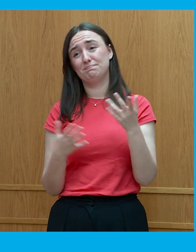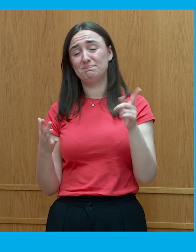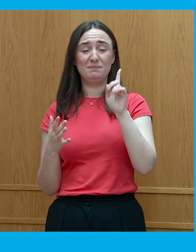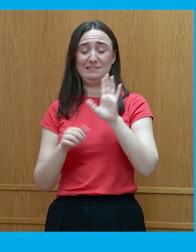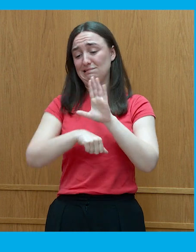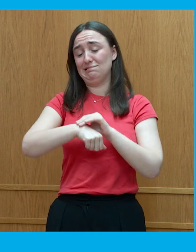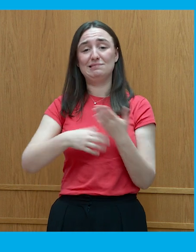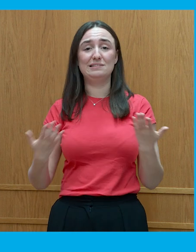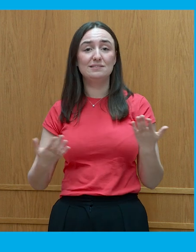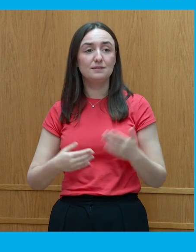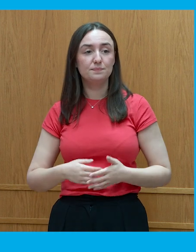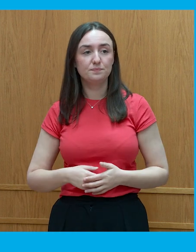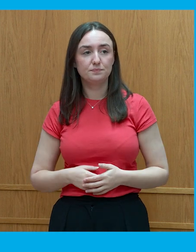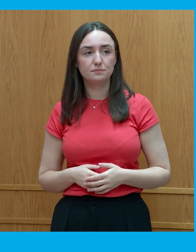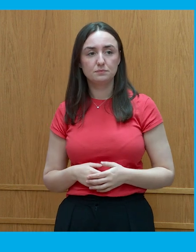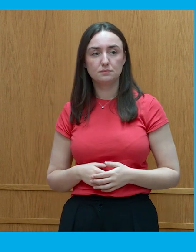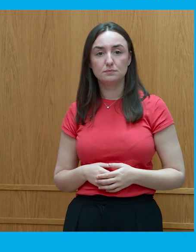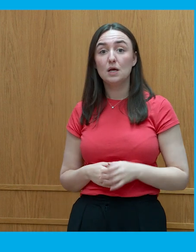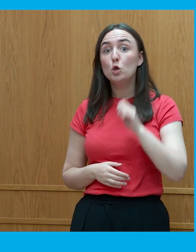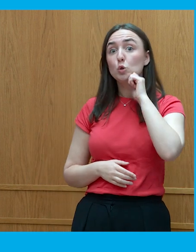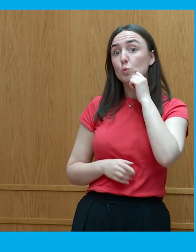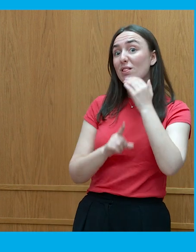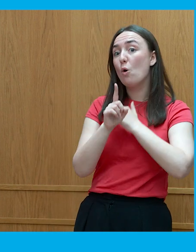But Jason, do you want to? They get older and they figure it out.